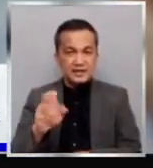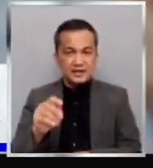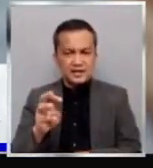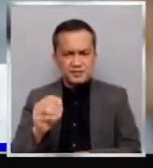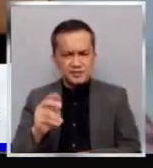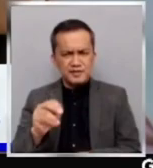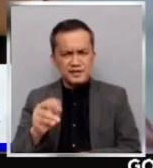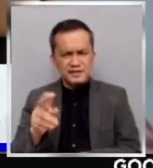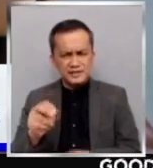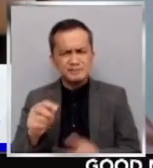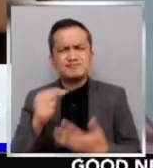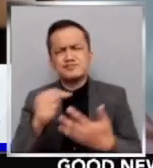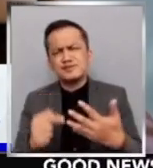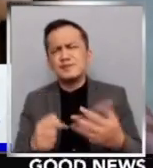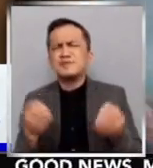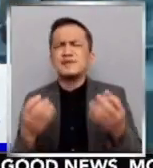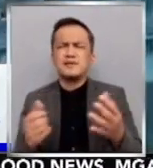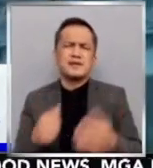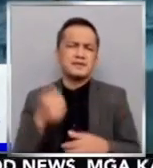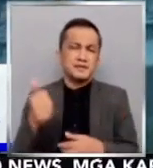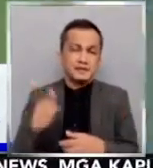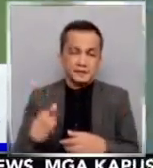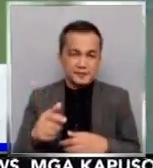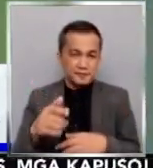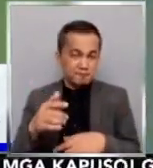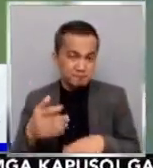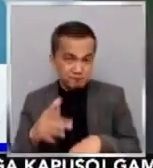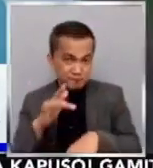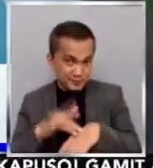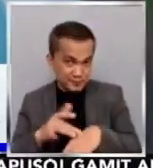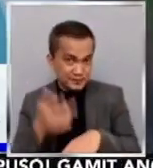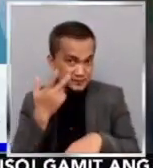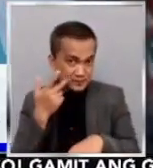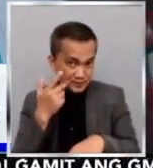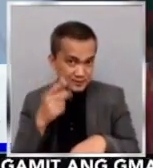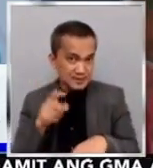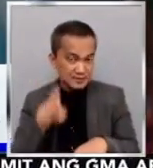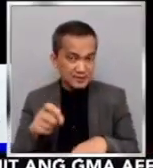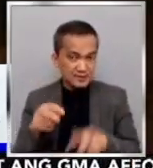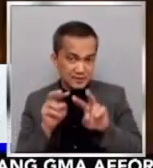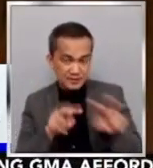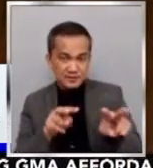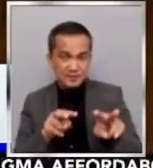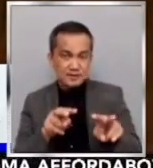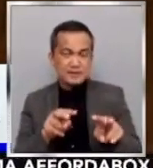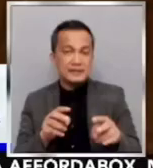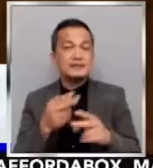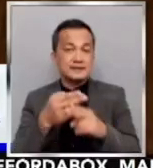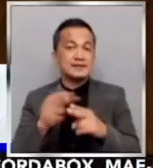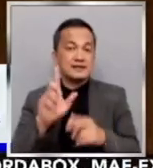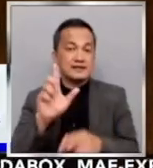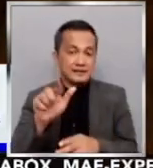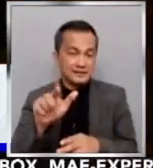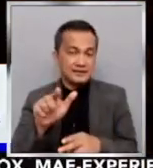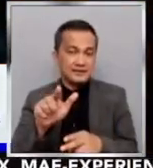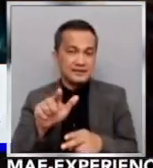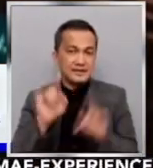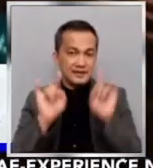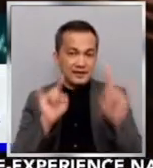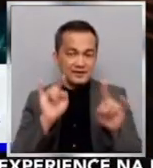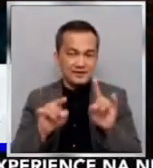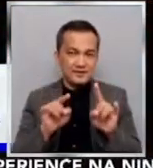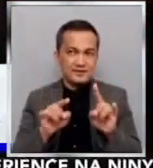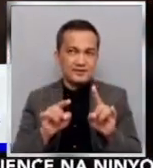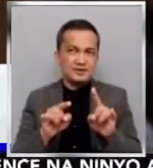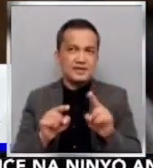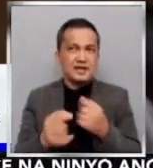iba. Bilang patikim sa mga dapat ninyong abangan, mapapanood na natin maya-maya lang ang full trailer ng Lovey